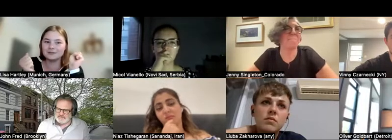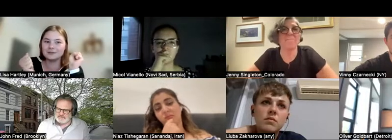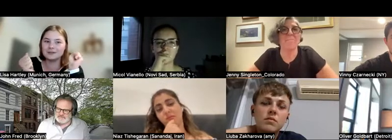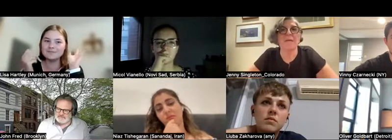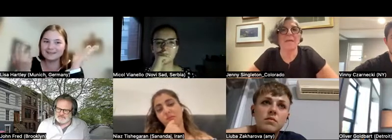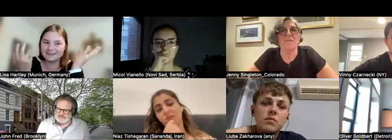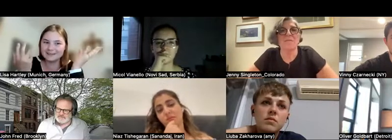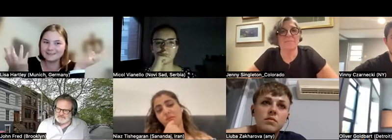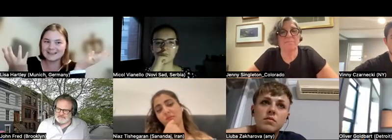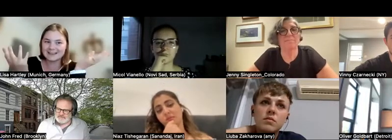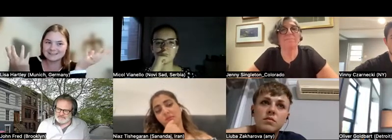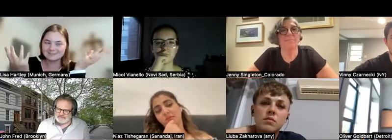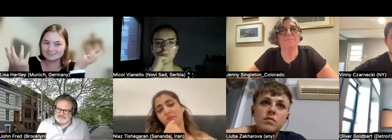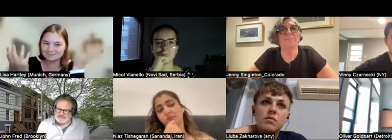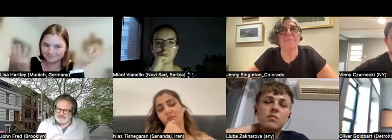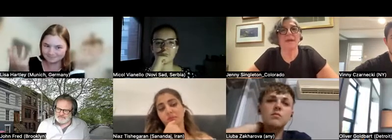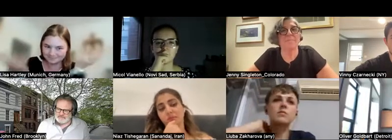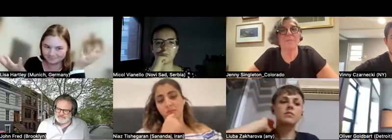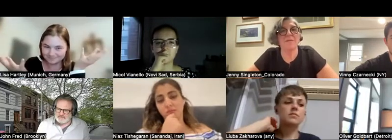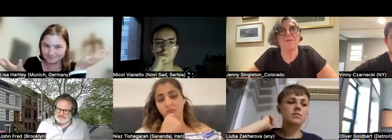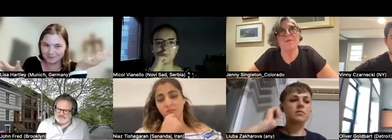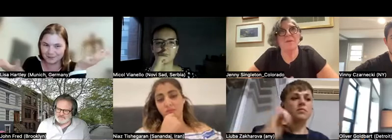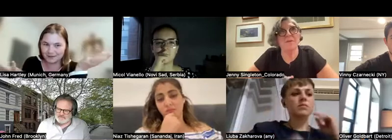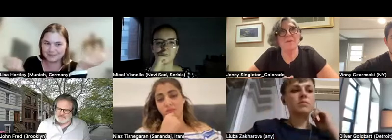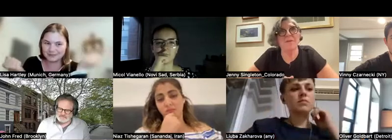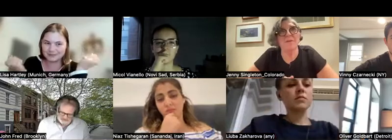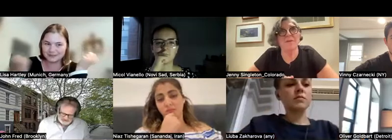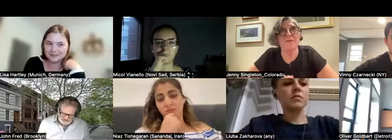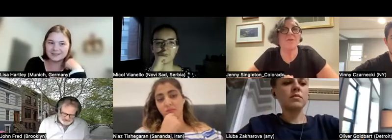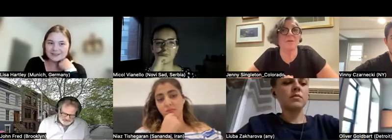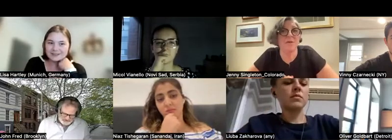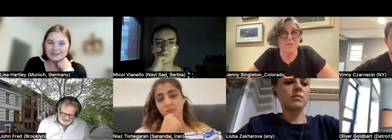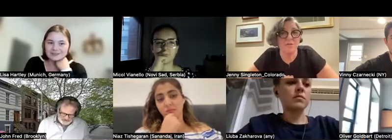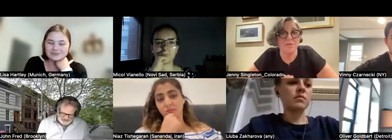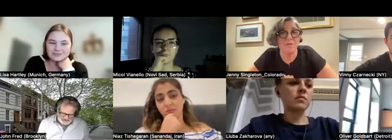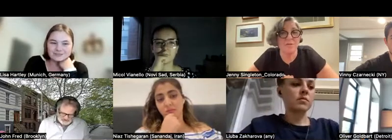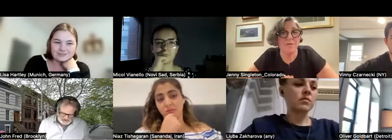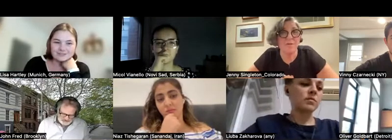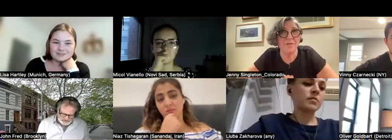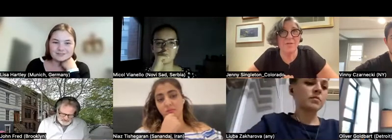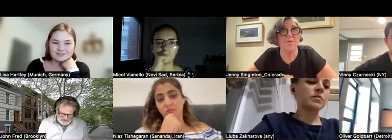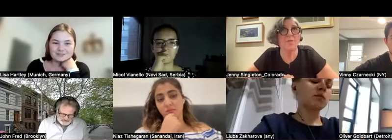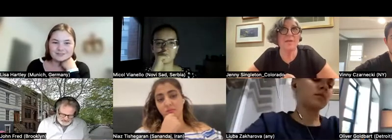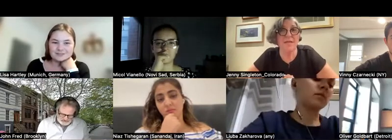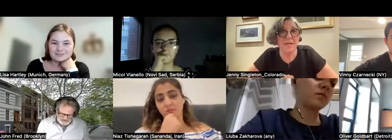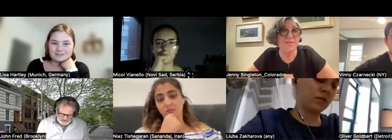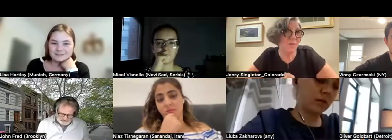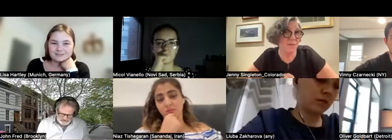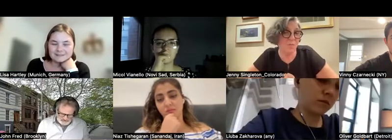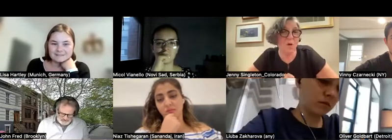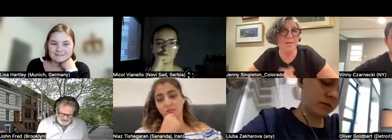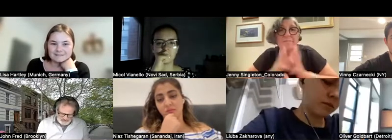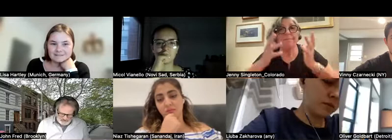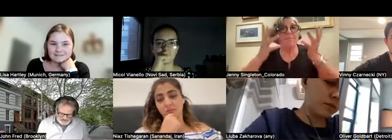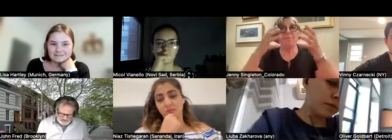want to imitate? Right. So there are two. So yes, you're